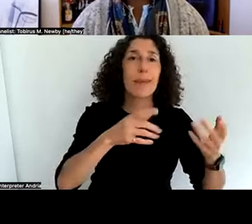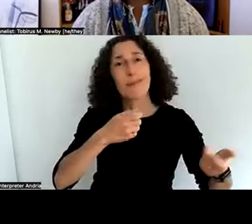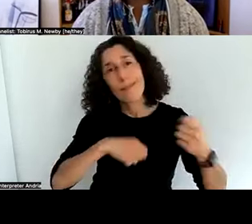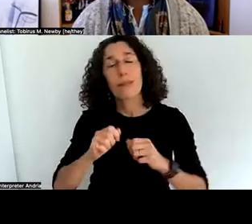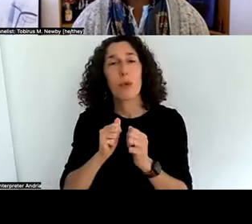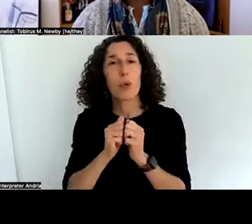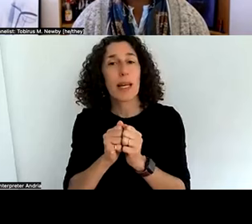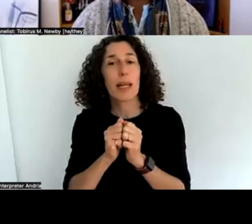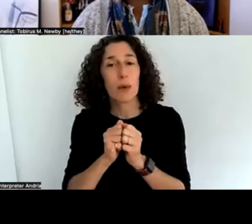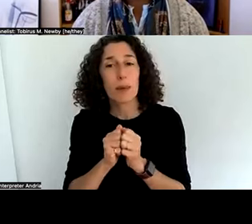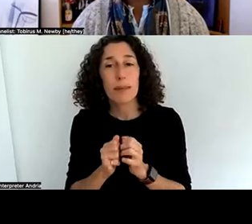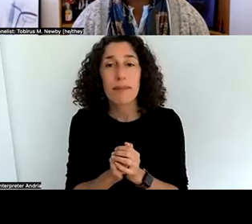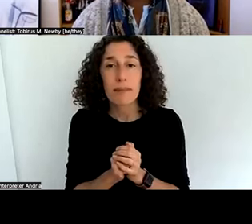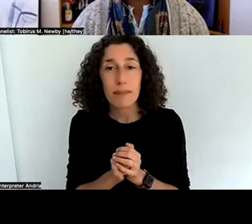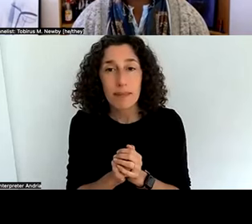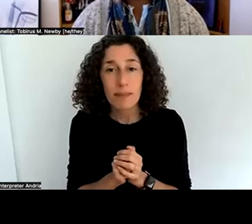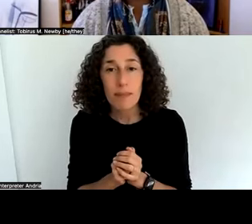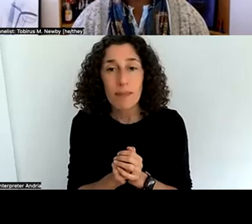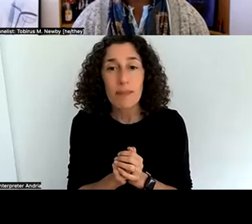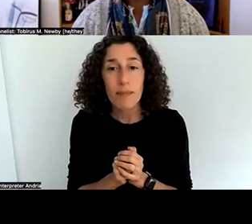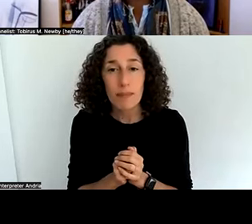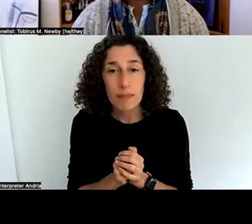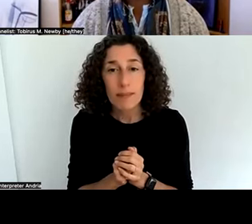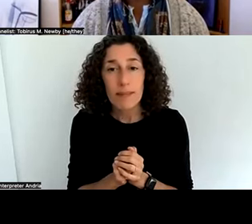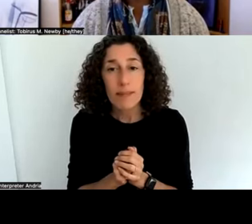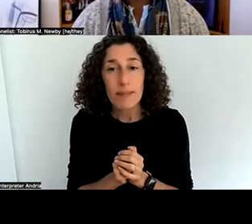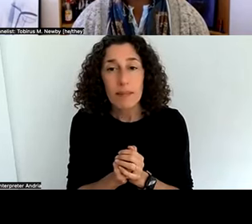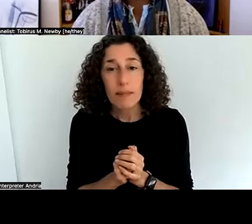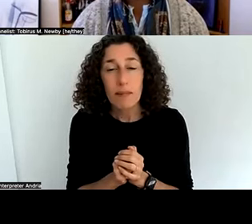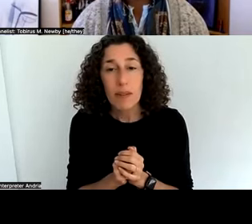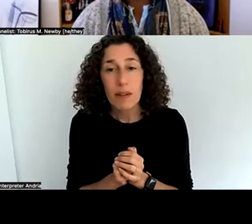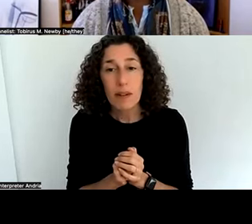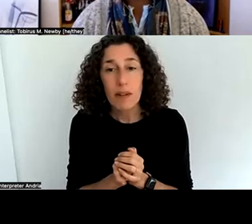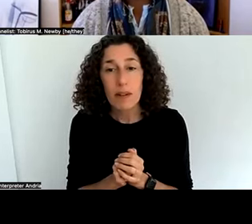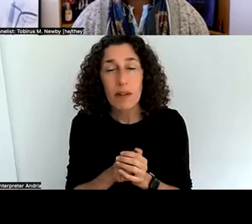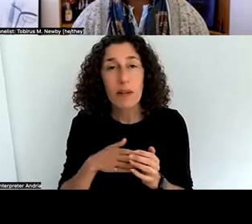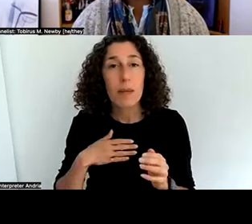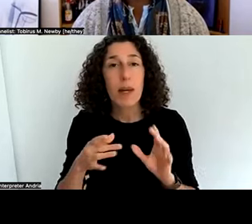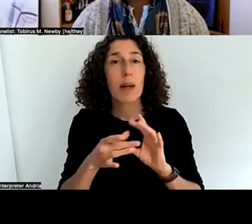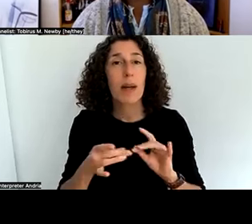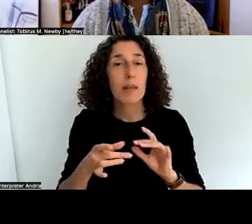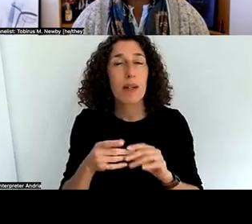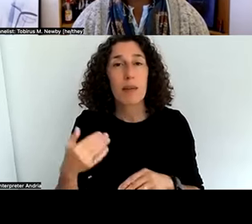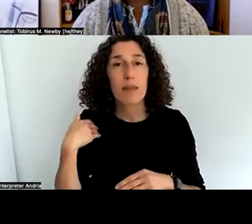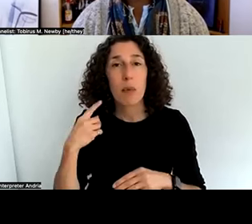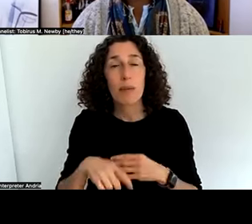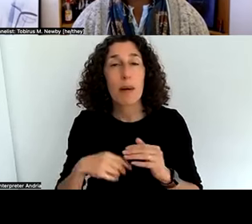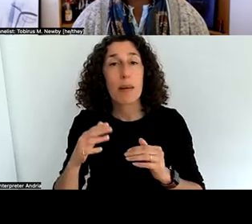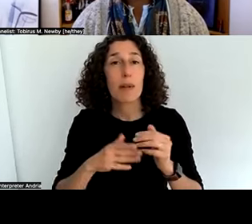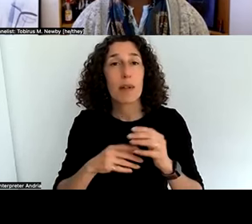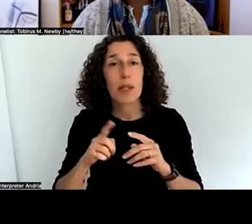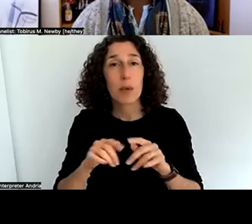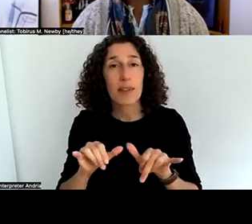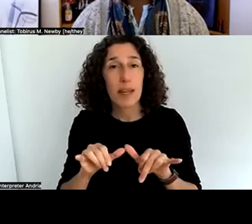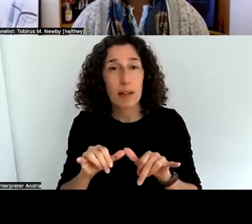And it goes back to my comments earlier around, like, scale and, you know, that kind of thing. But I think we can all